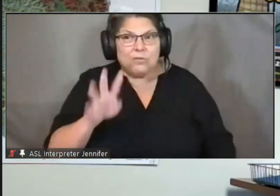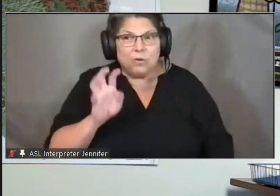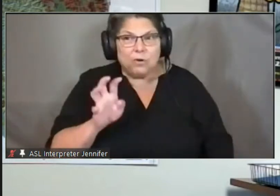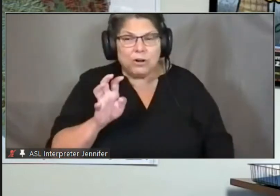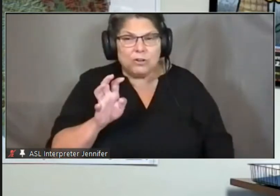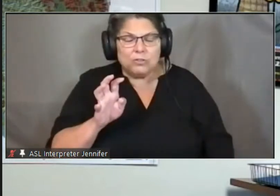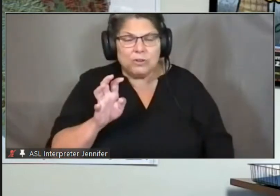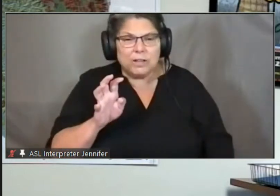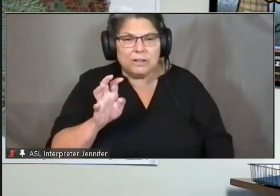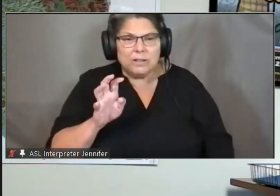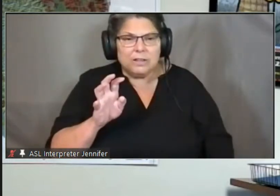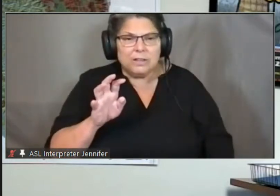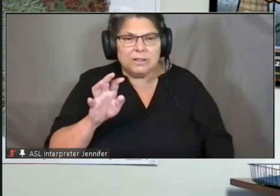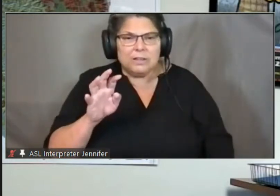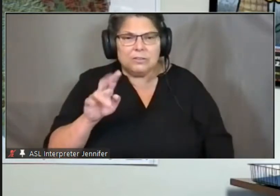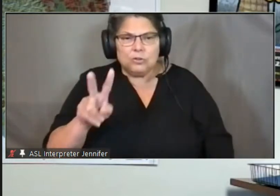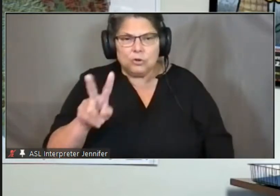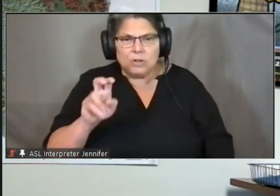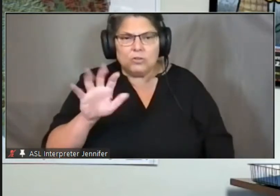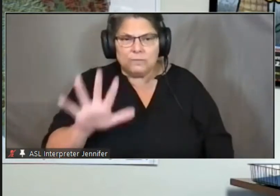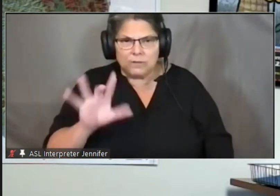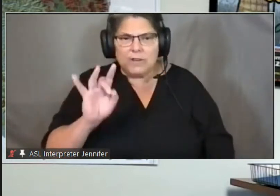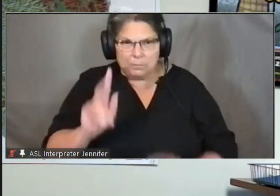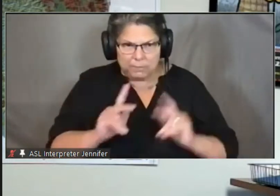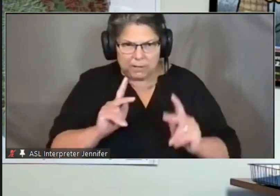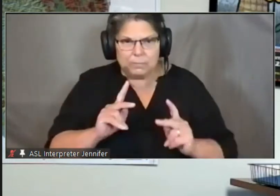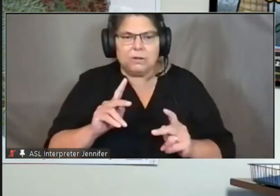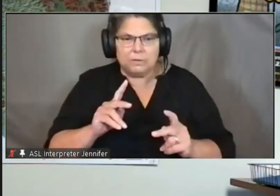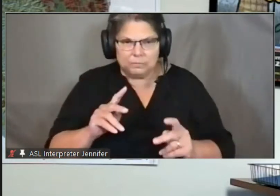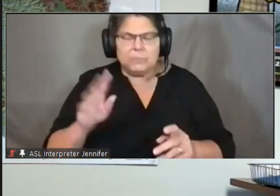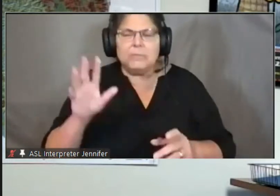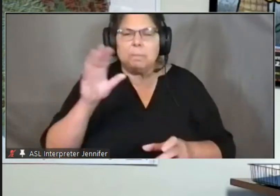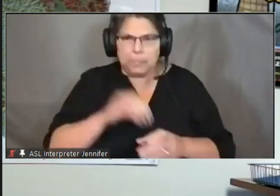4,258, of whom our Latinx community has suffered